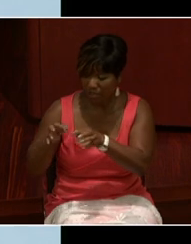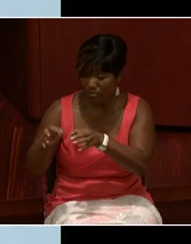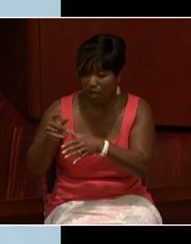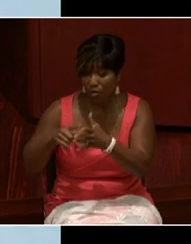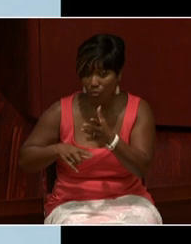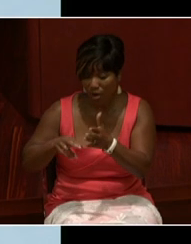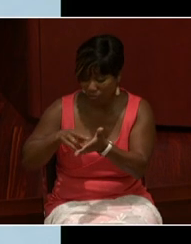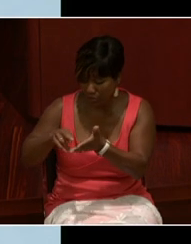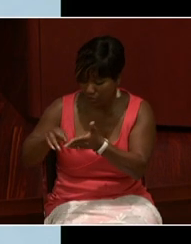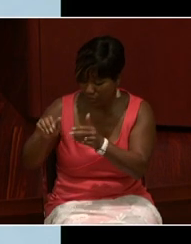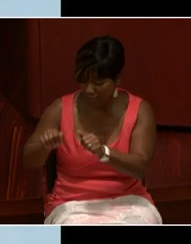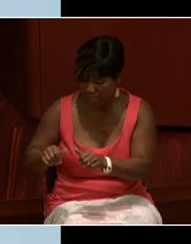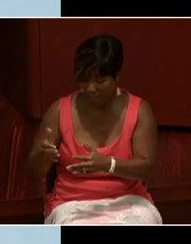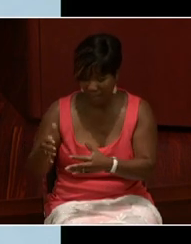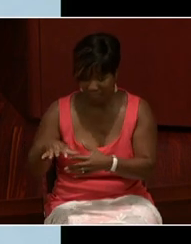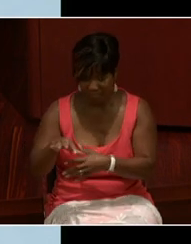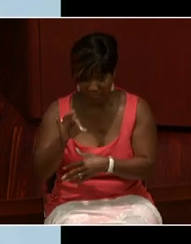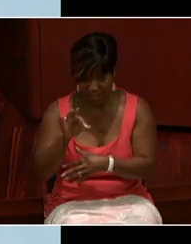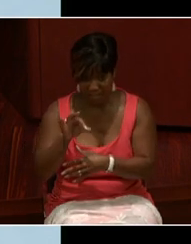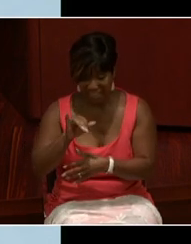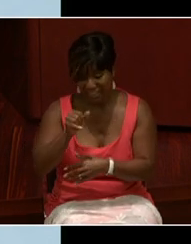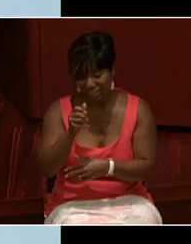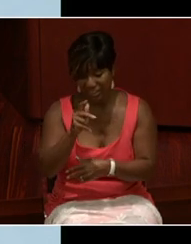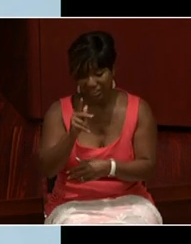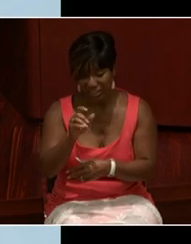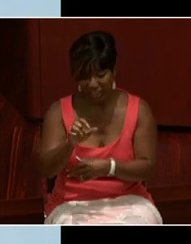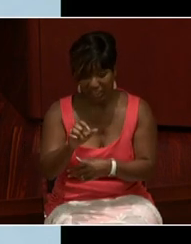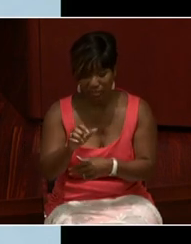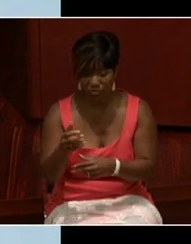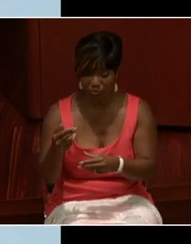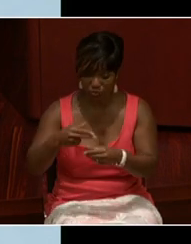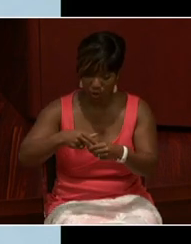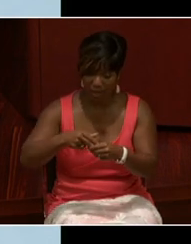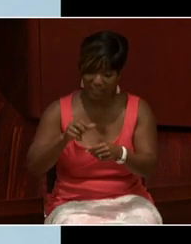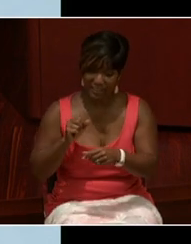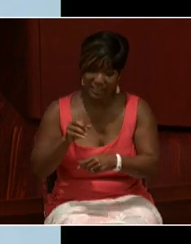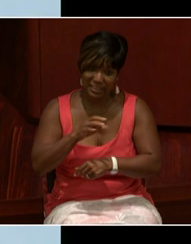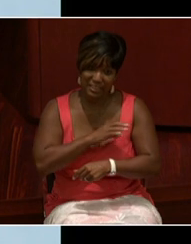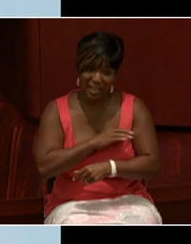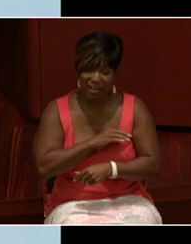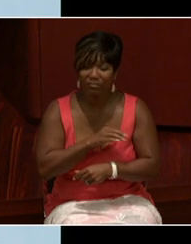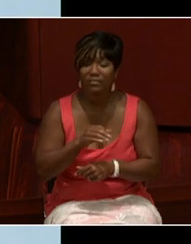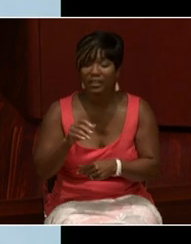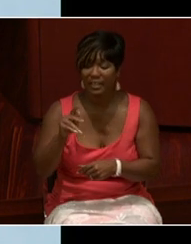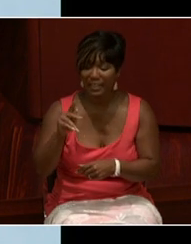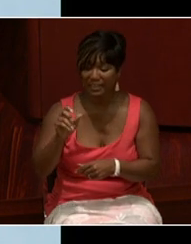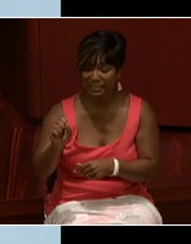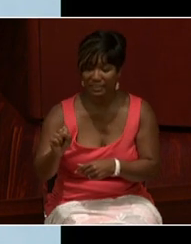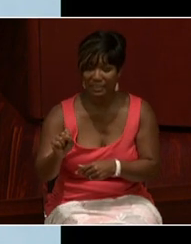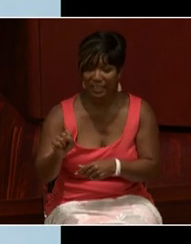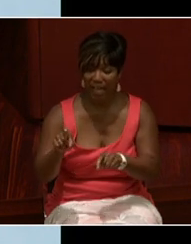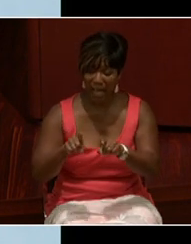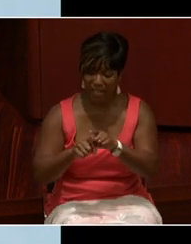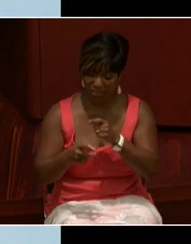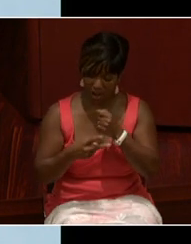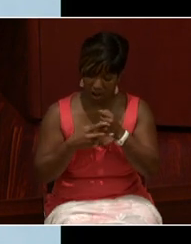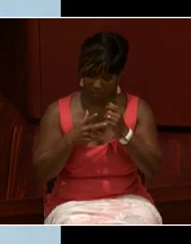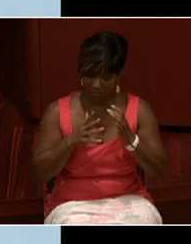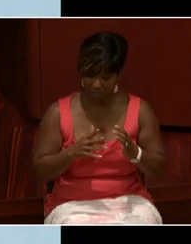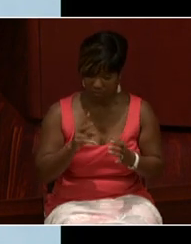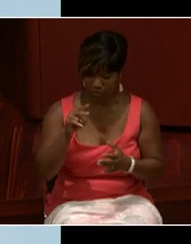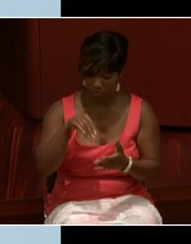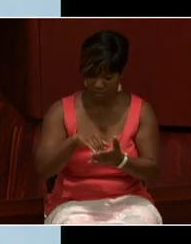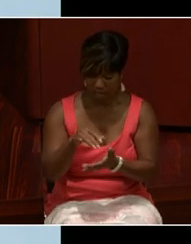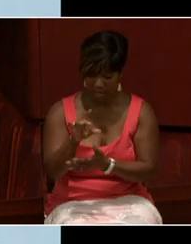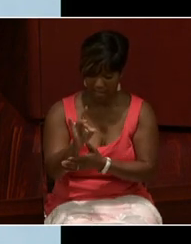files. Jake Urslin joined the permanent staff at the National Archives at Kansas City as an archivist in